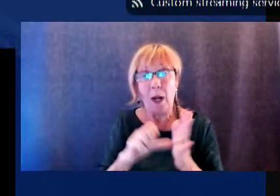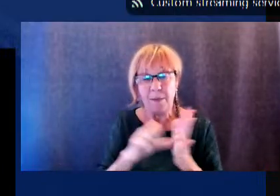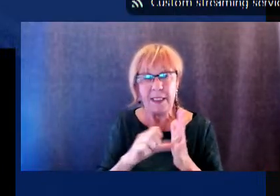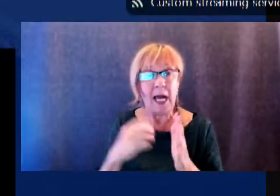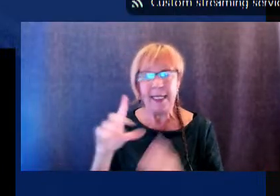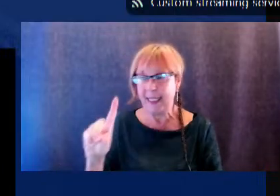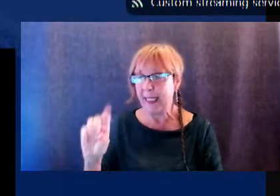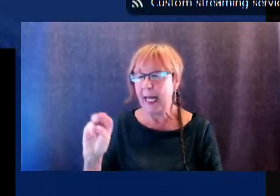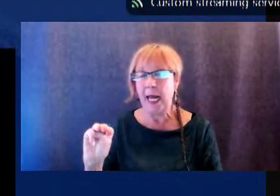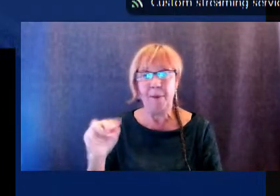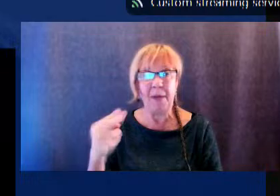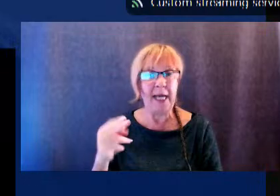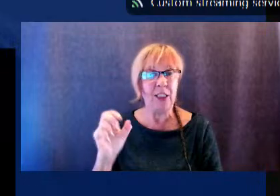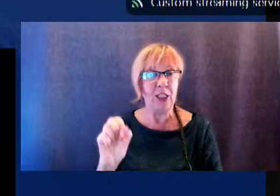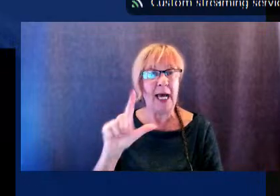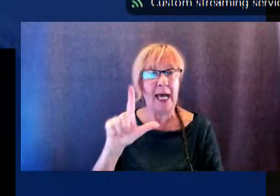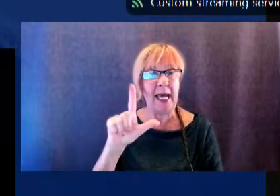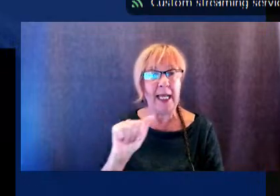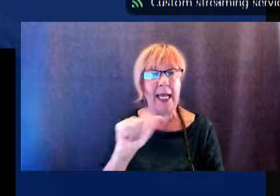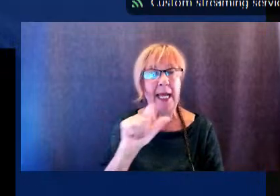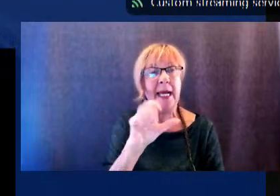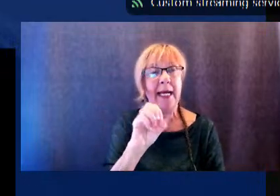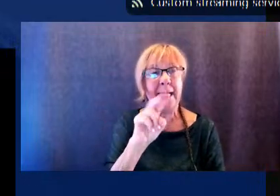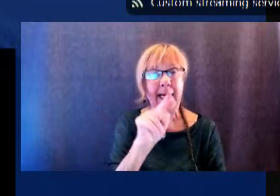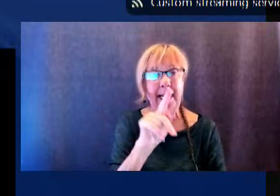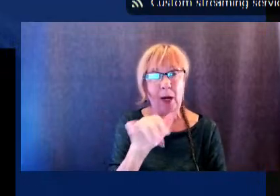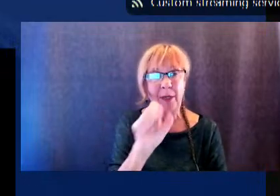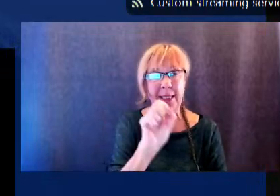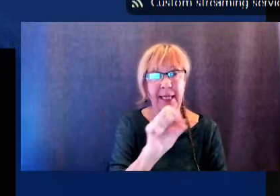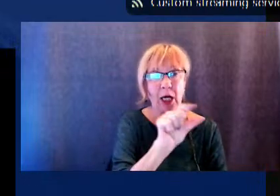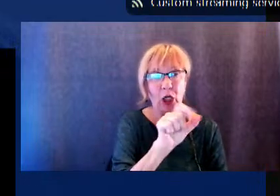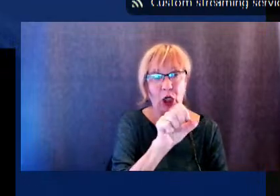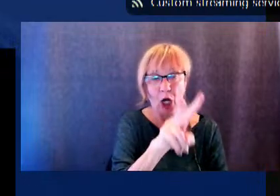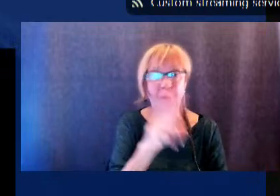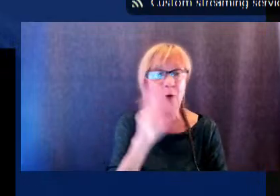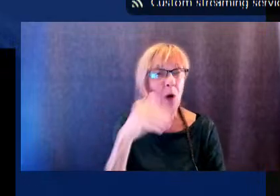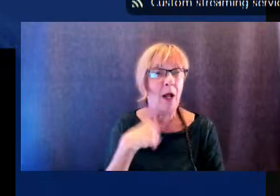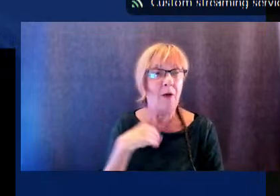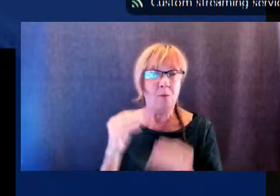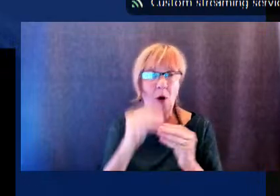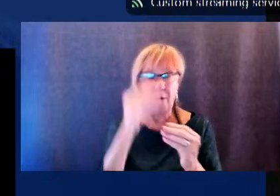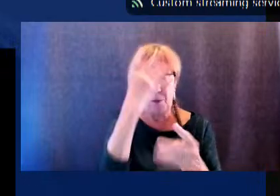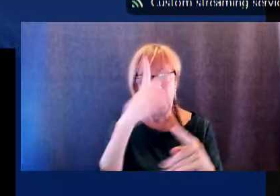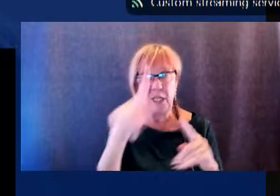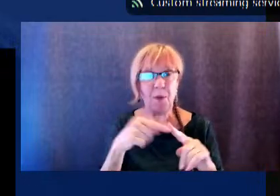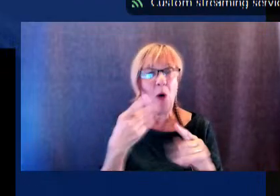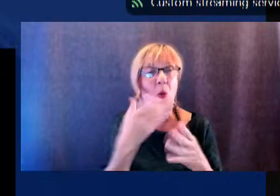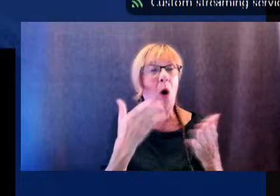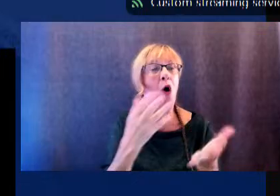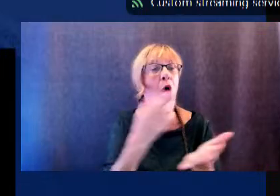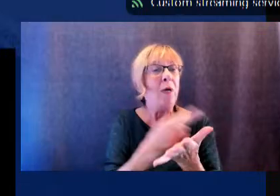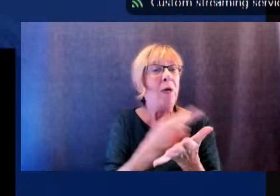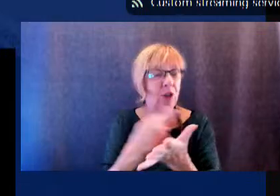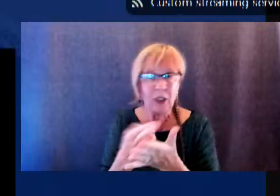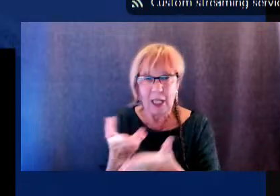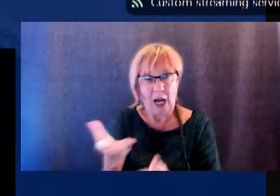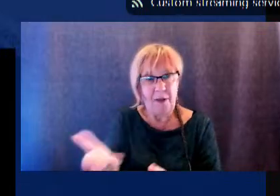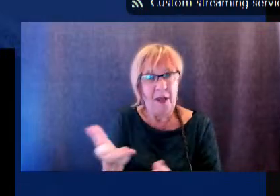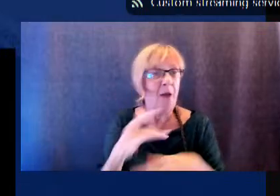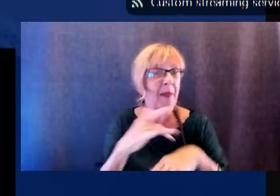dmh.lacounty.gov for more information about what resources are available to help you and your loved ones. And of course,